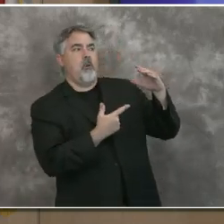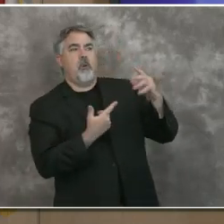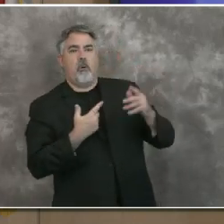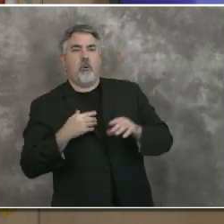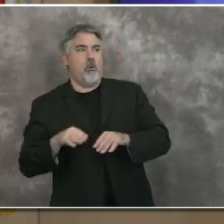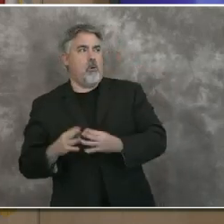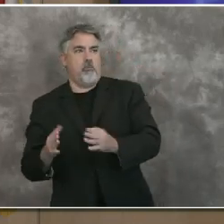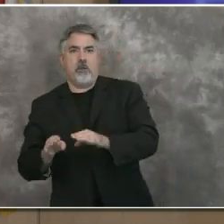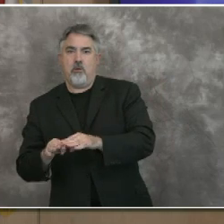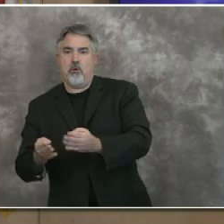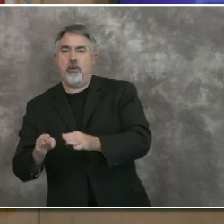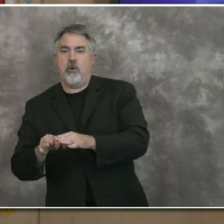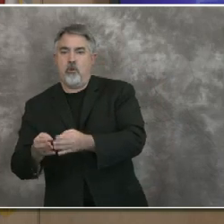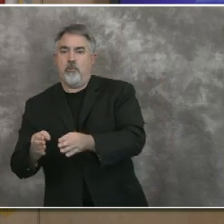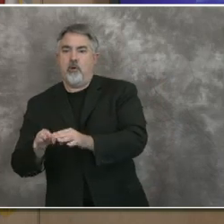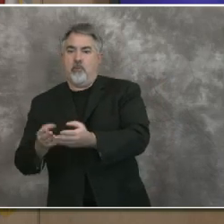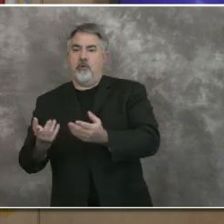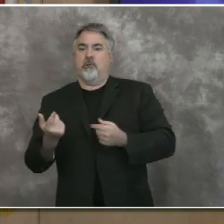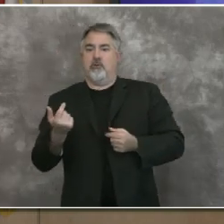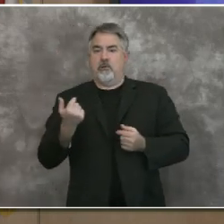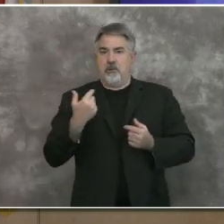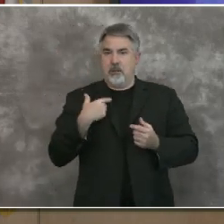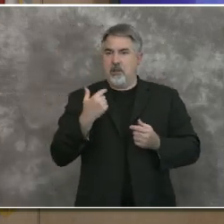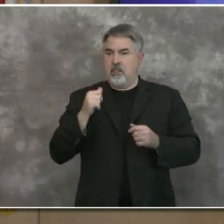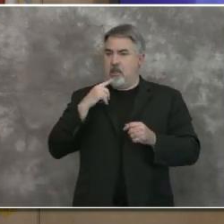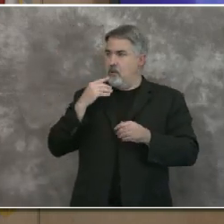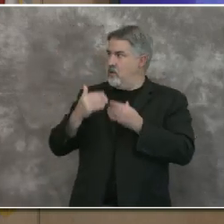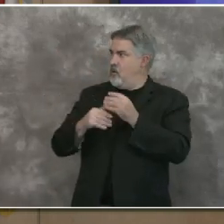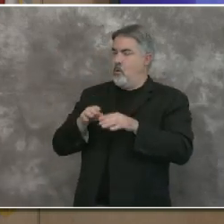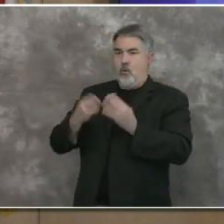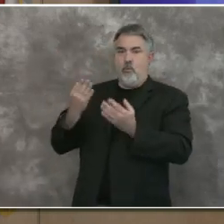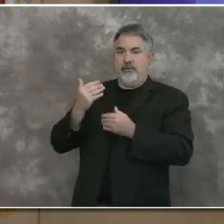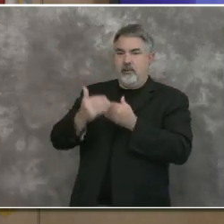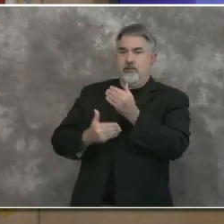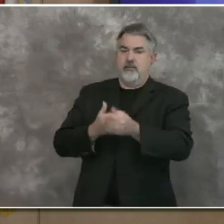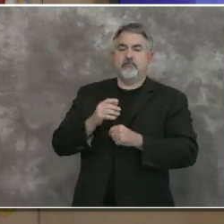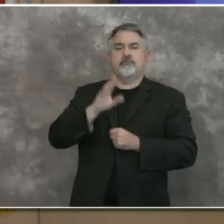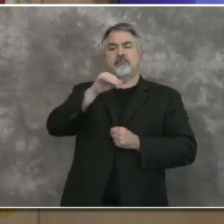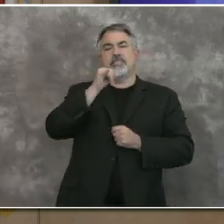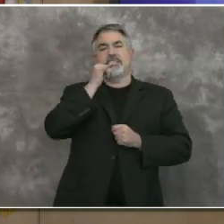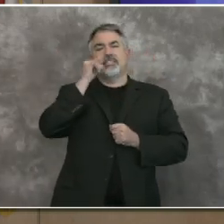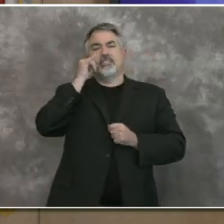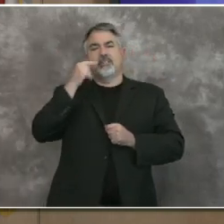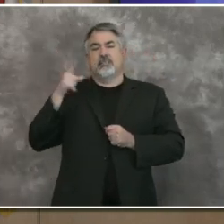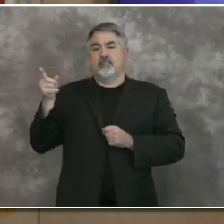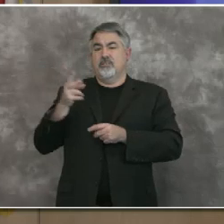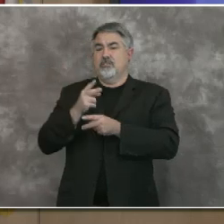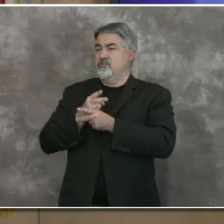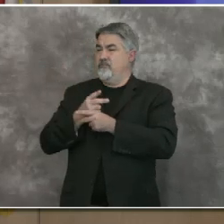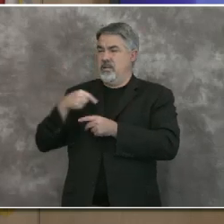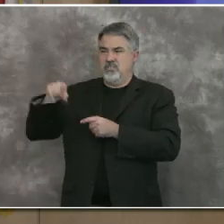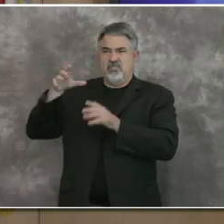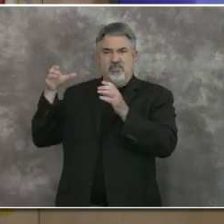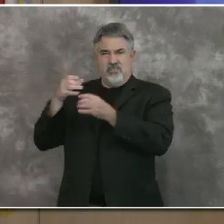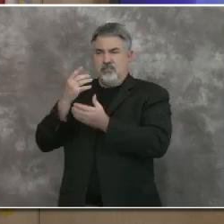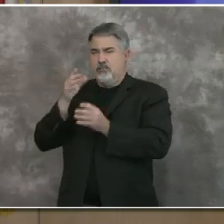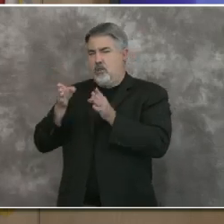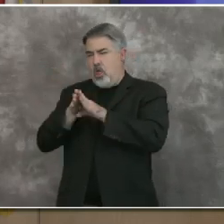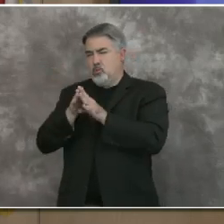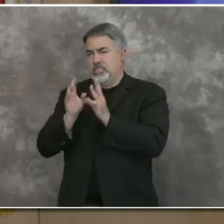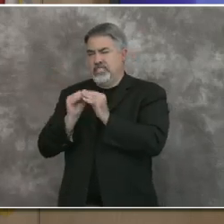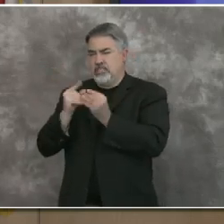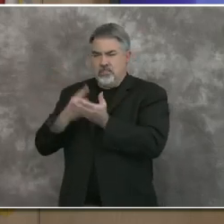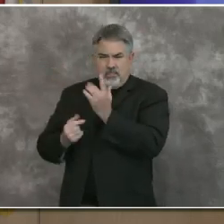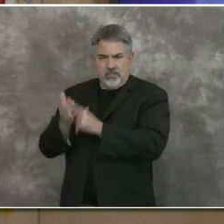why late yesterday, the Board of Supervisors met in closed session to analyze our legal options on reopening, and